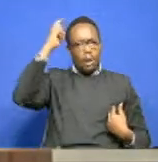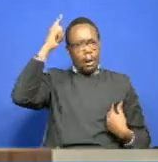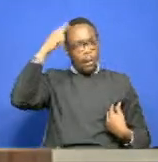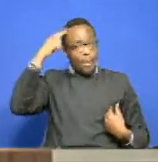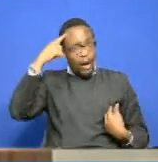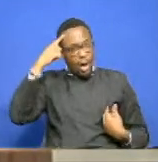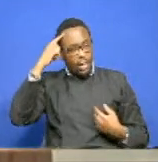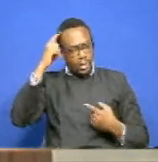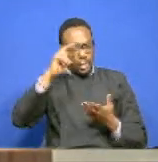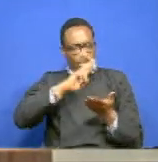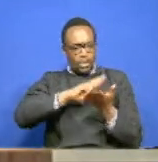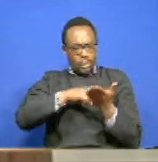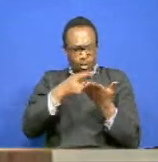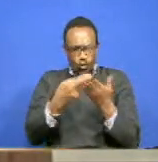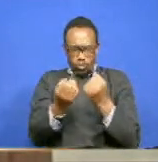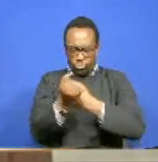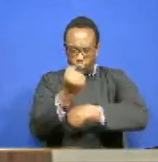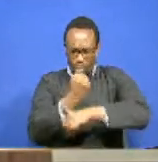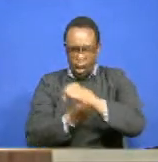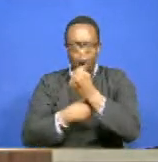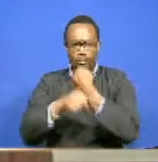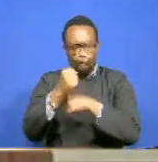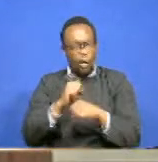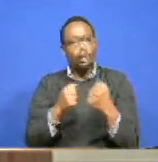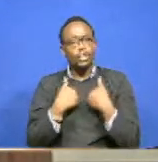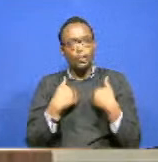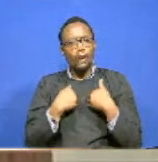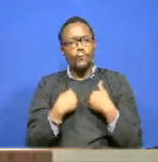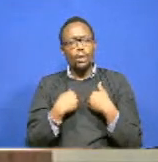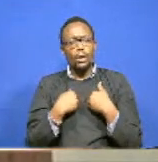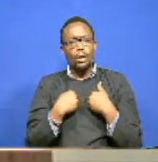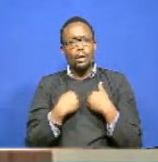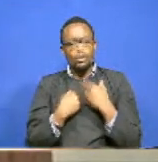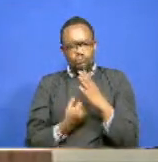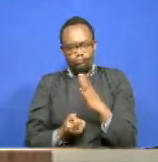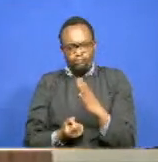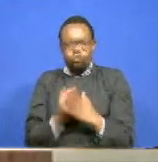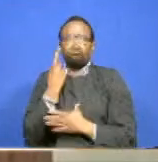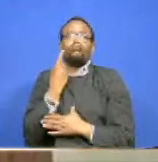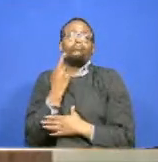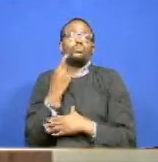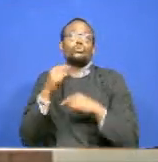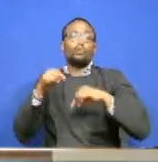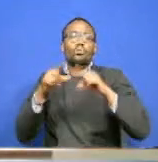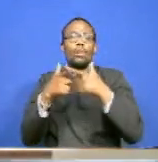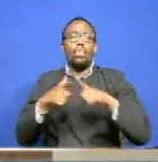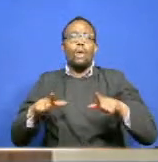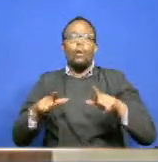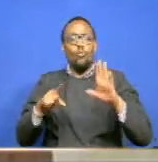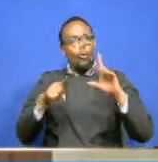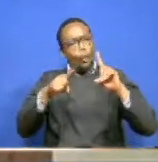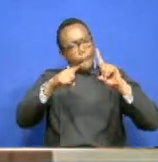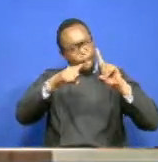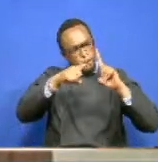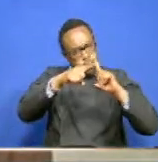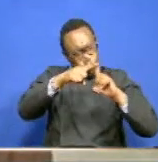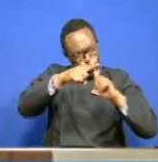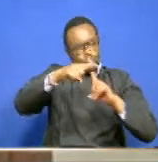at play, it produces what is called, in today's language, positive